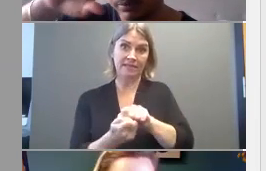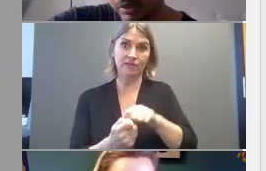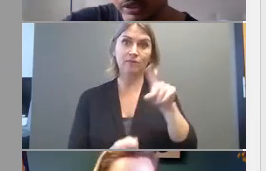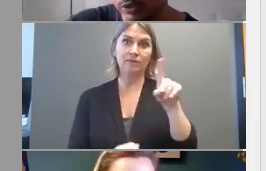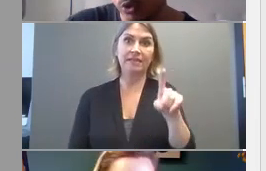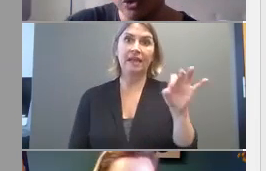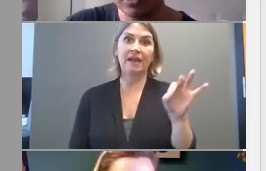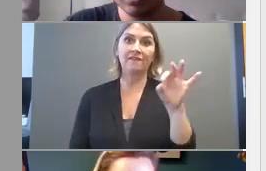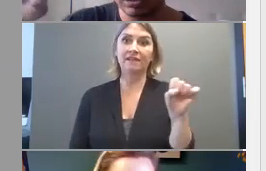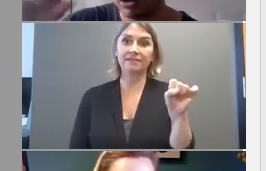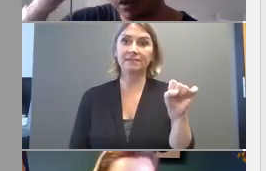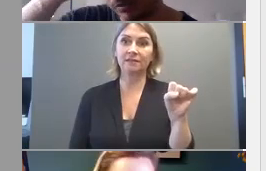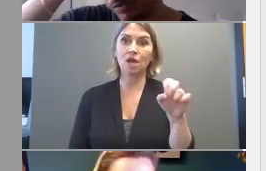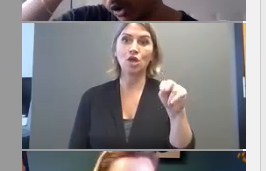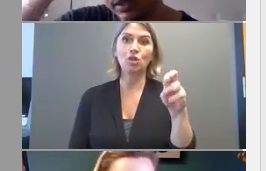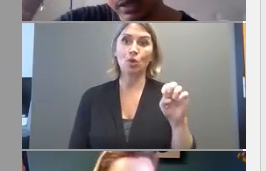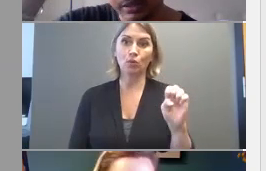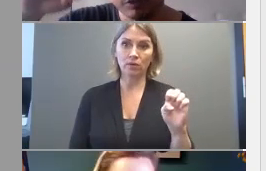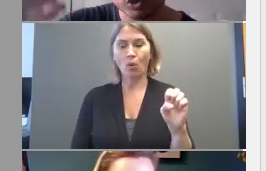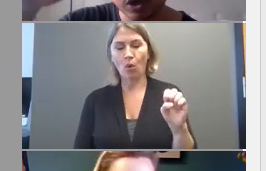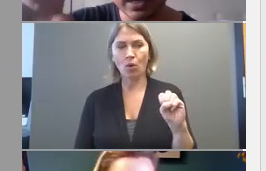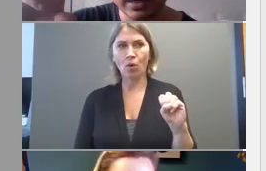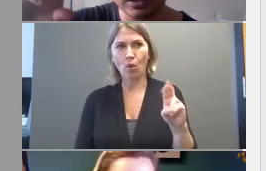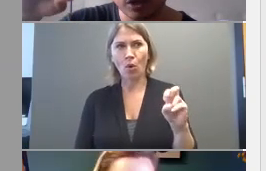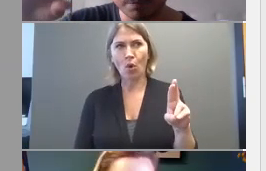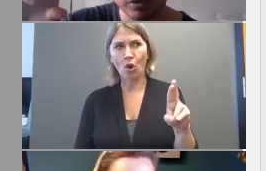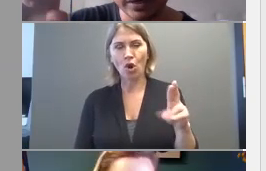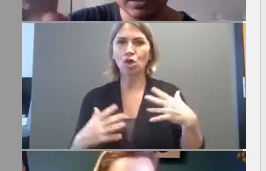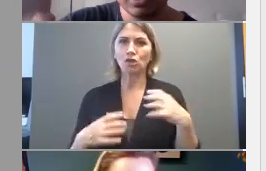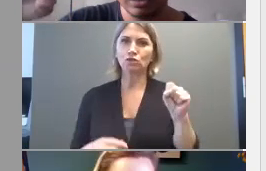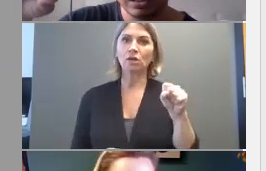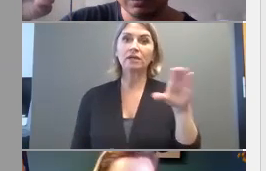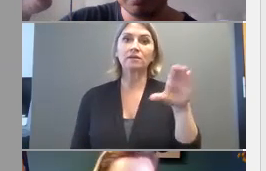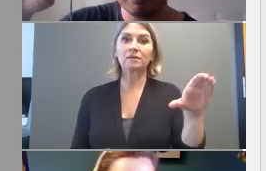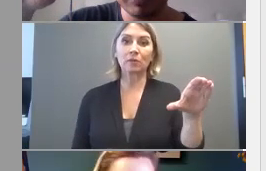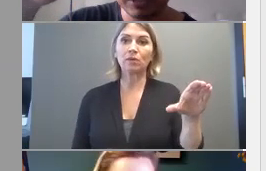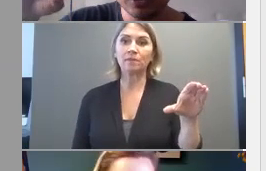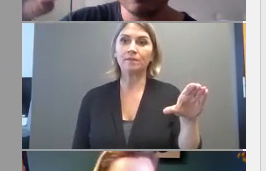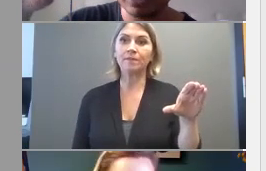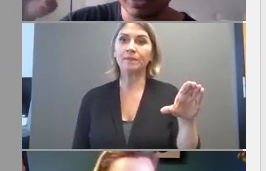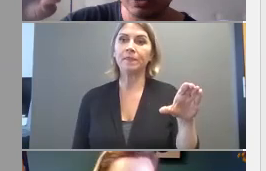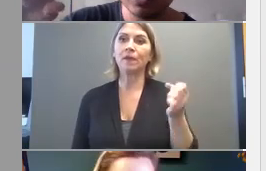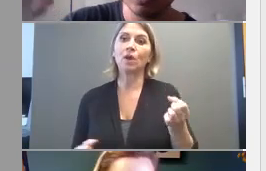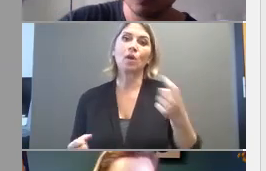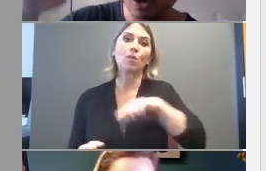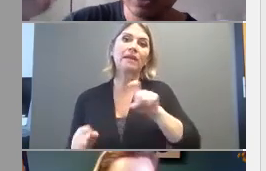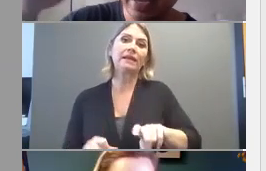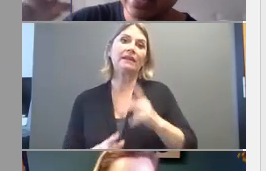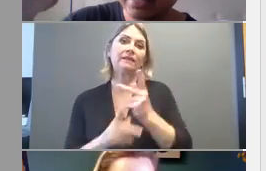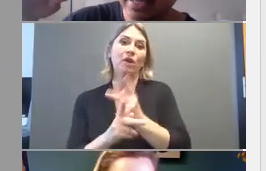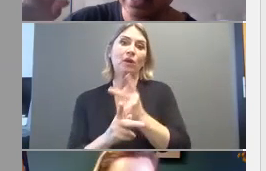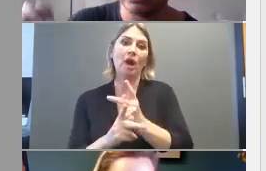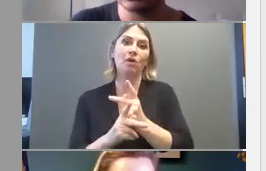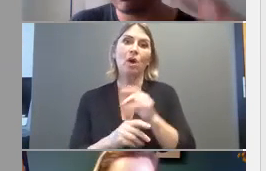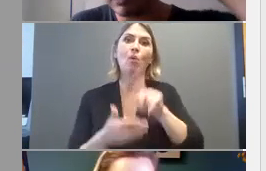DFS node or a strongly connected component, uh, we need to figure out what